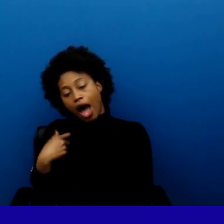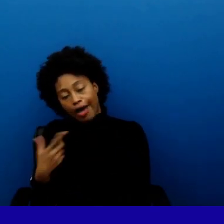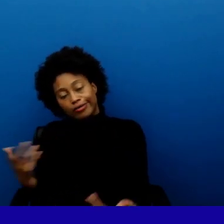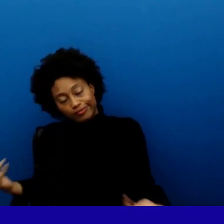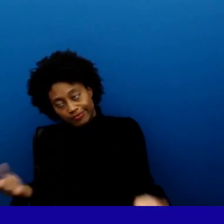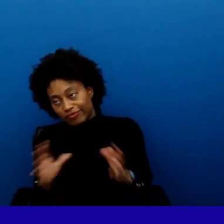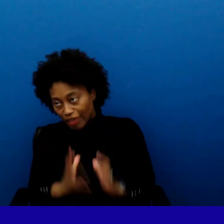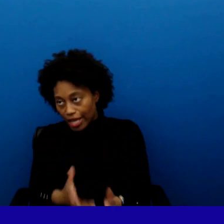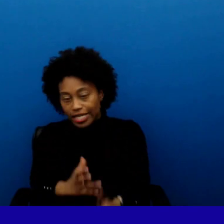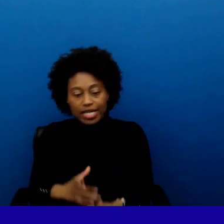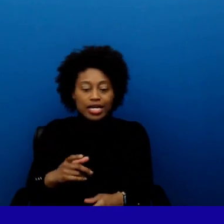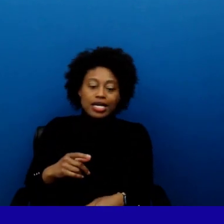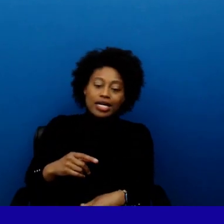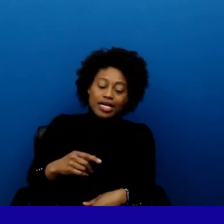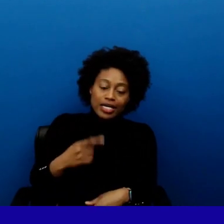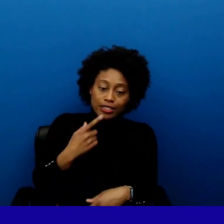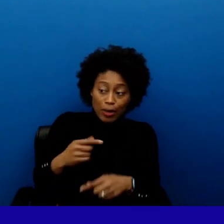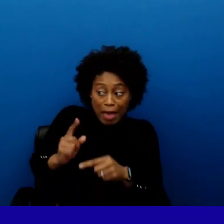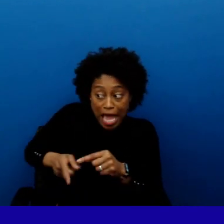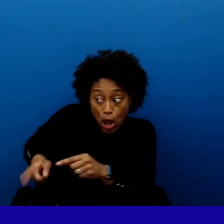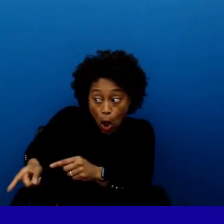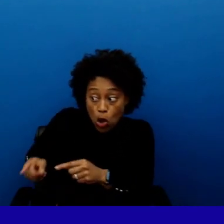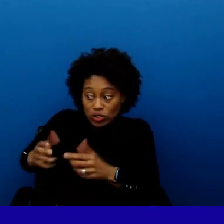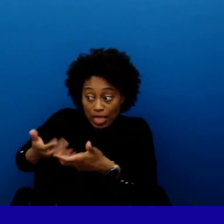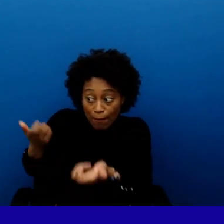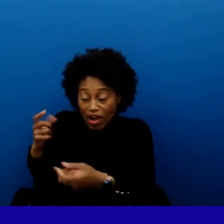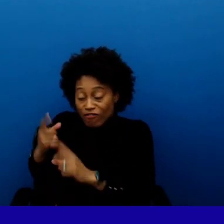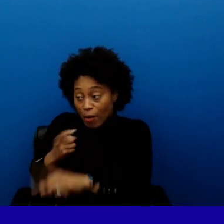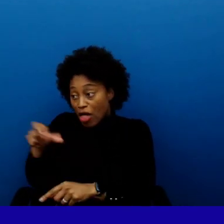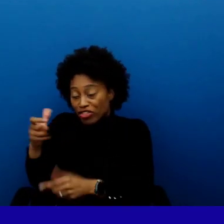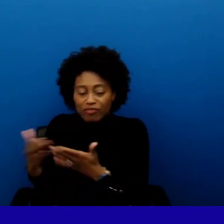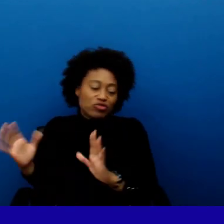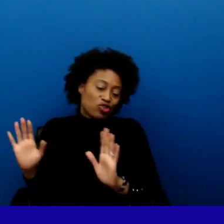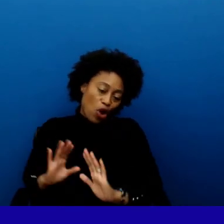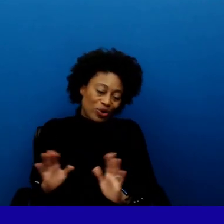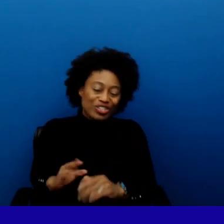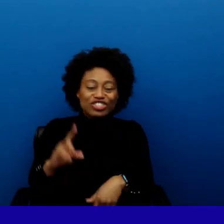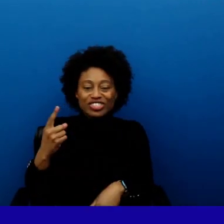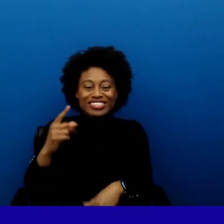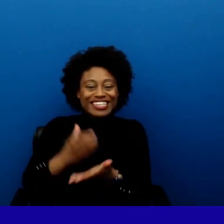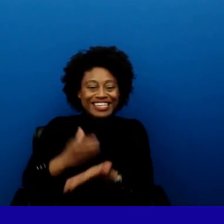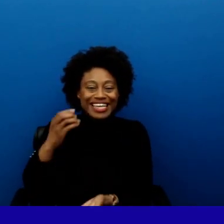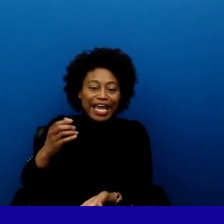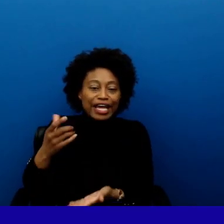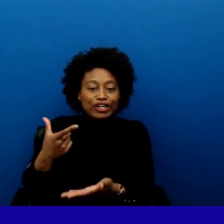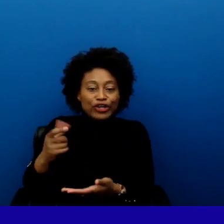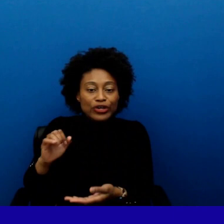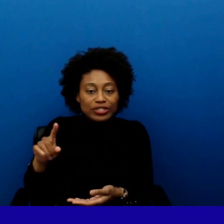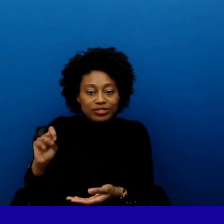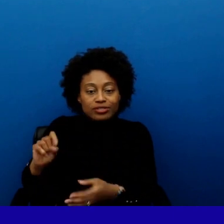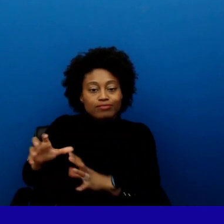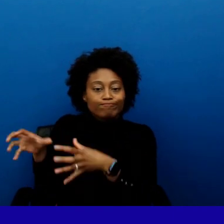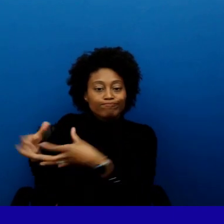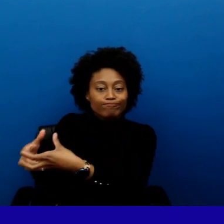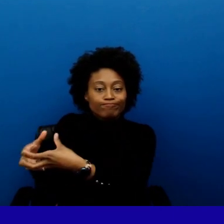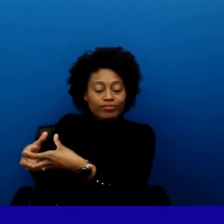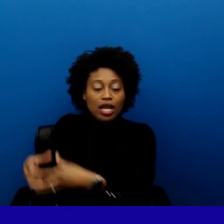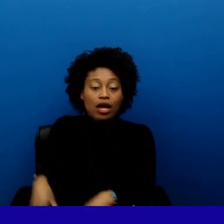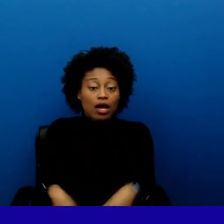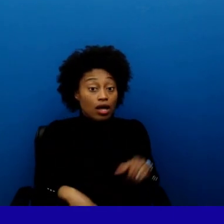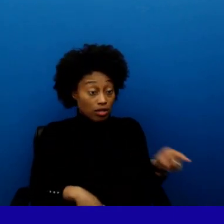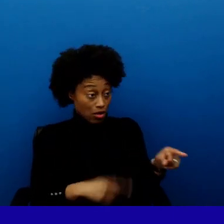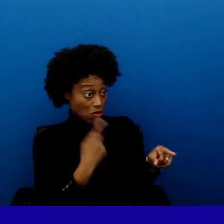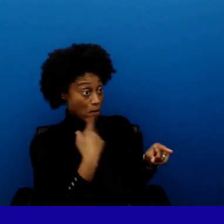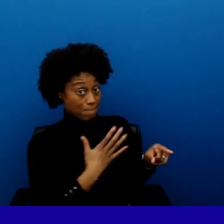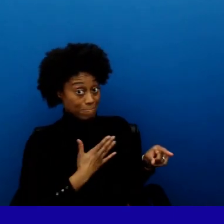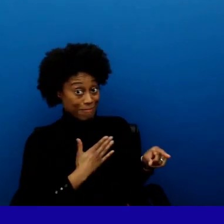like very specific, it's just like, okay, canned goods in this family will belong in this section. And dog food making